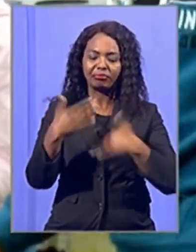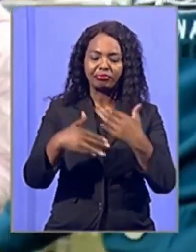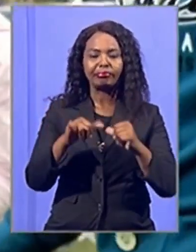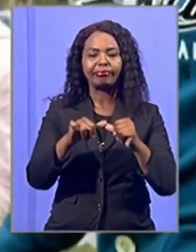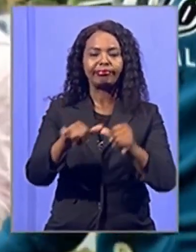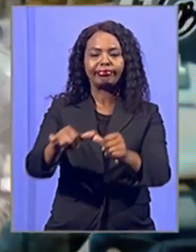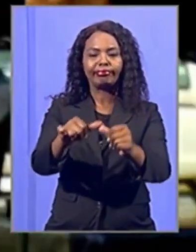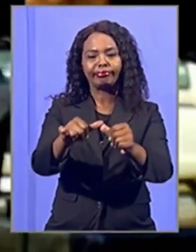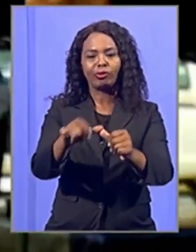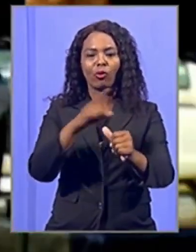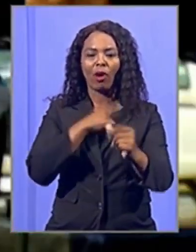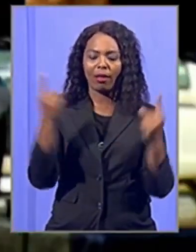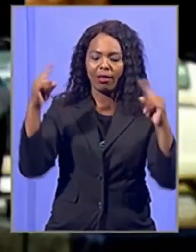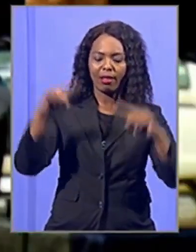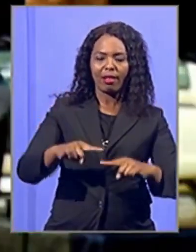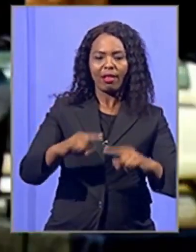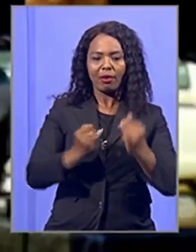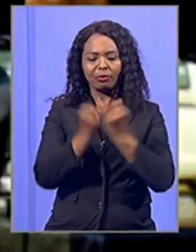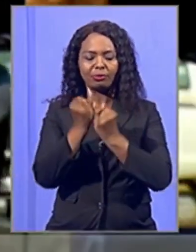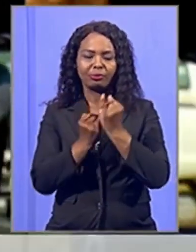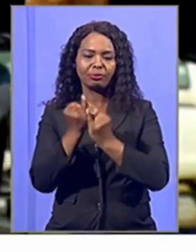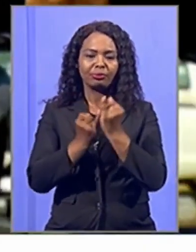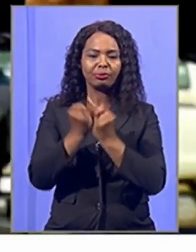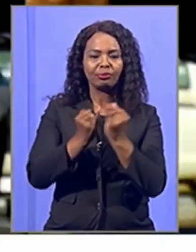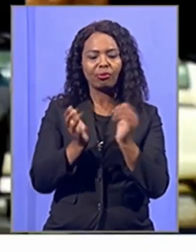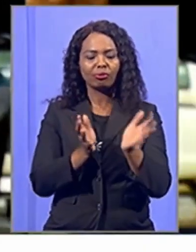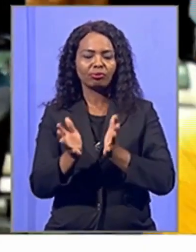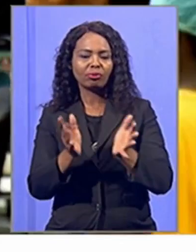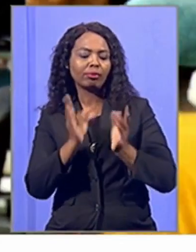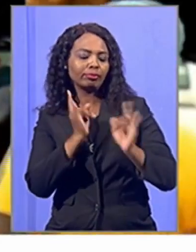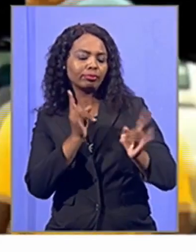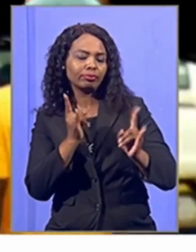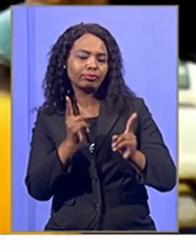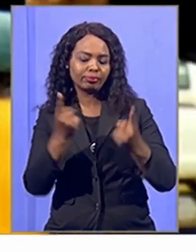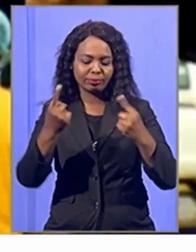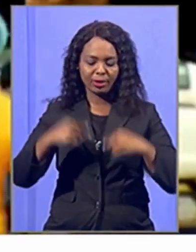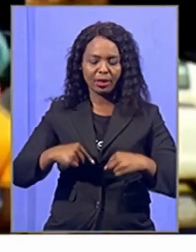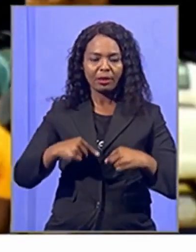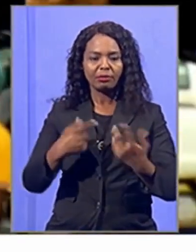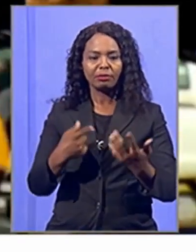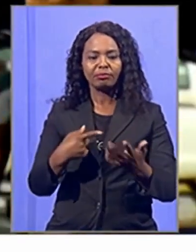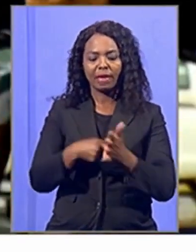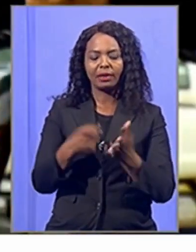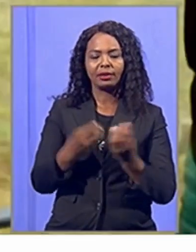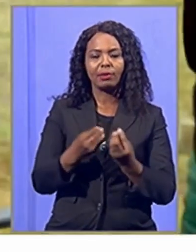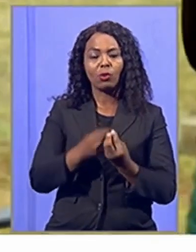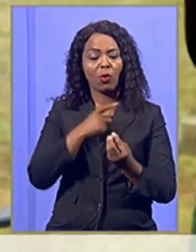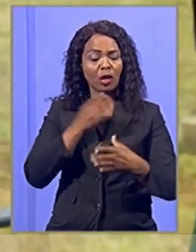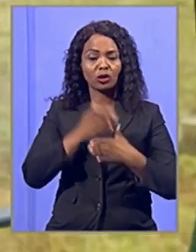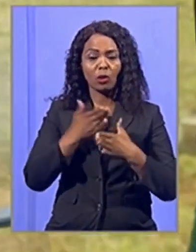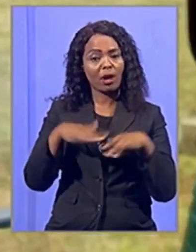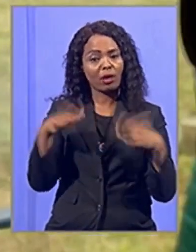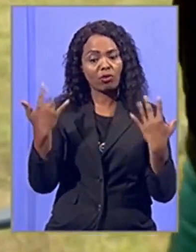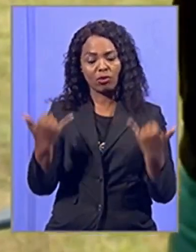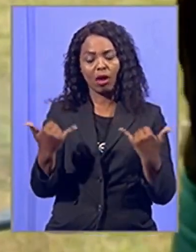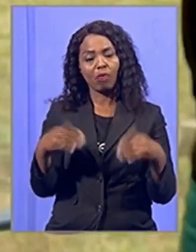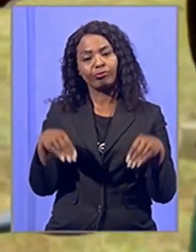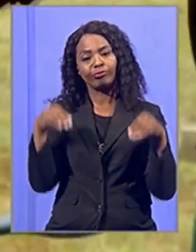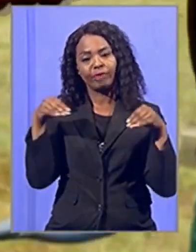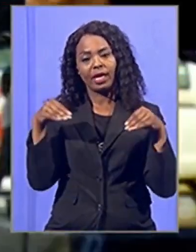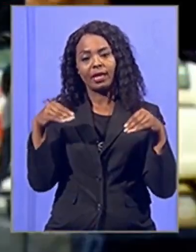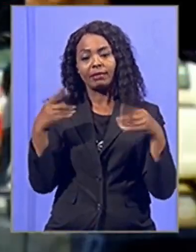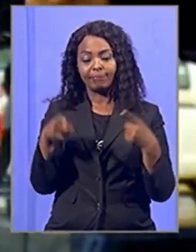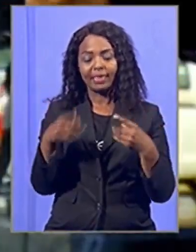because there's no jobs. One is doing something which is good for us. Next